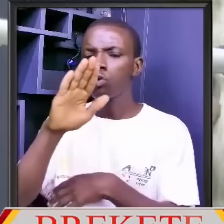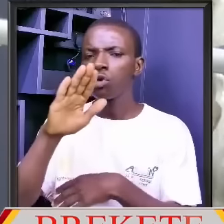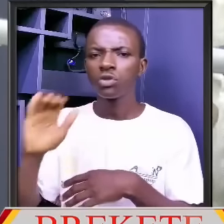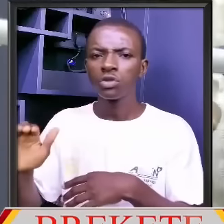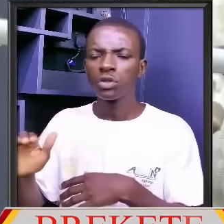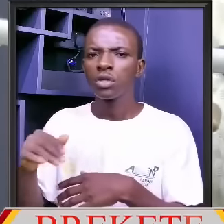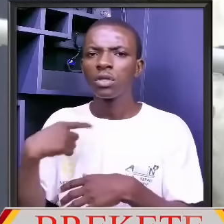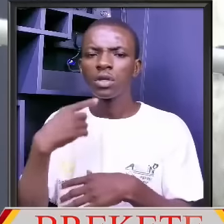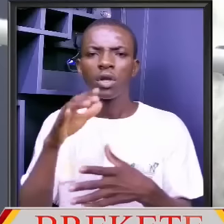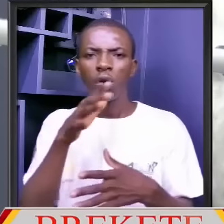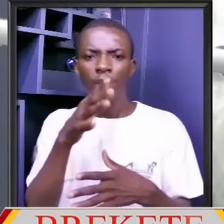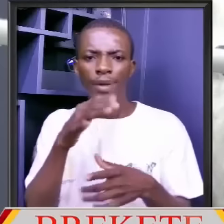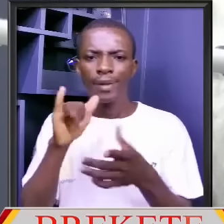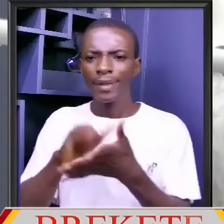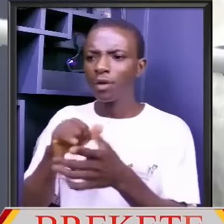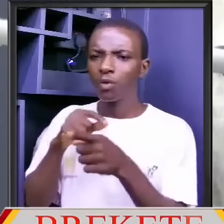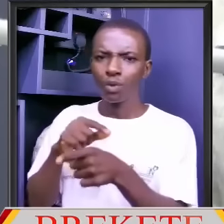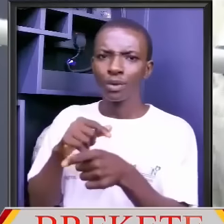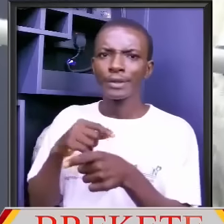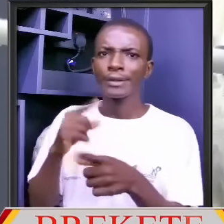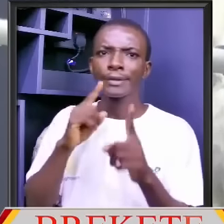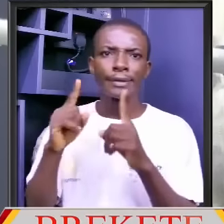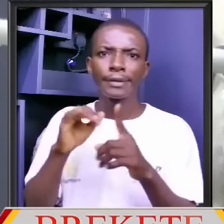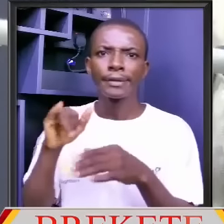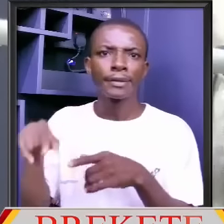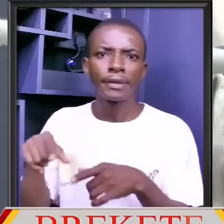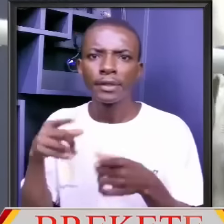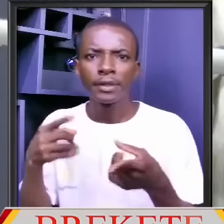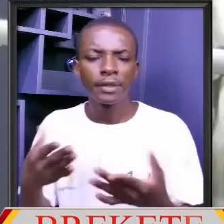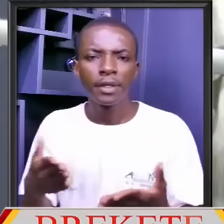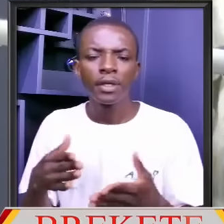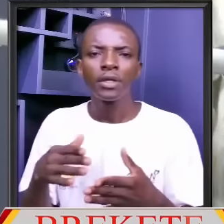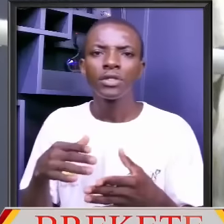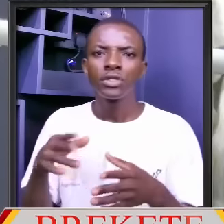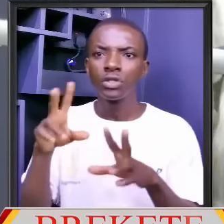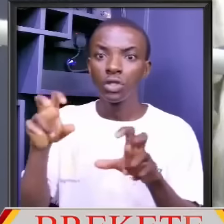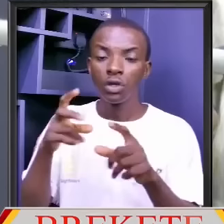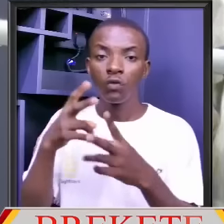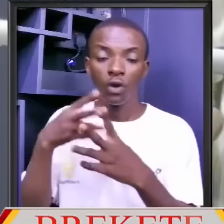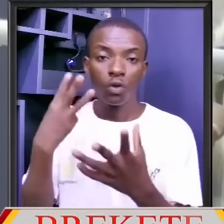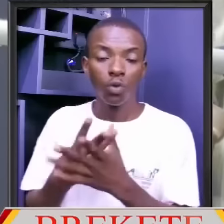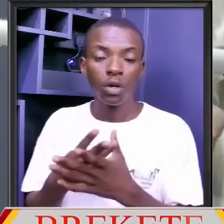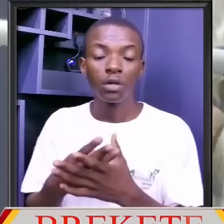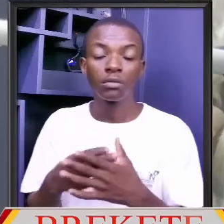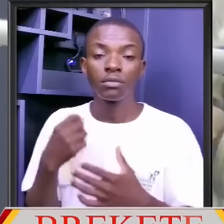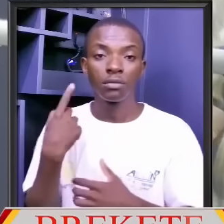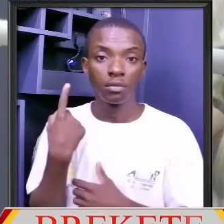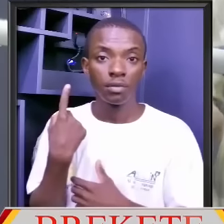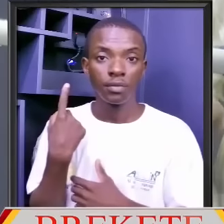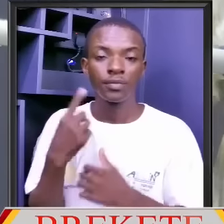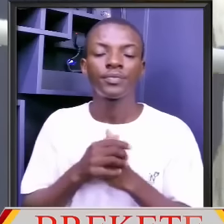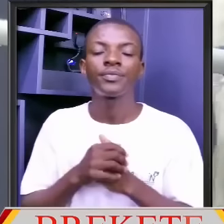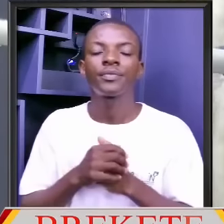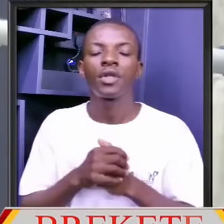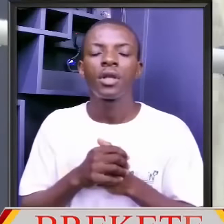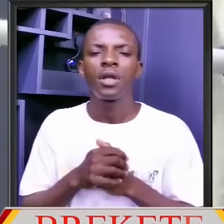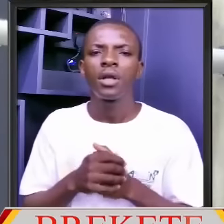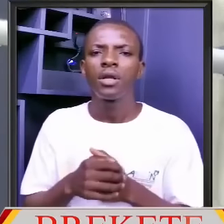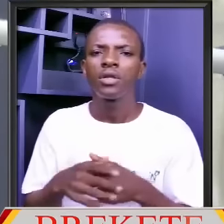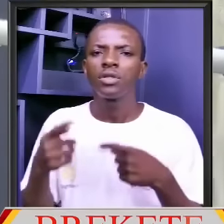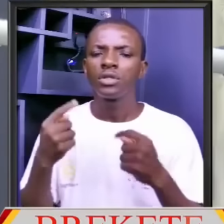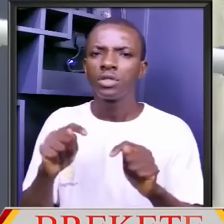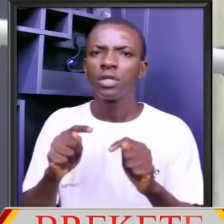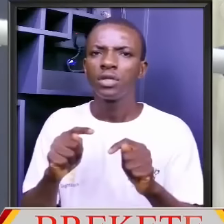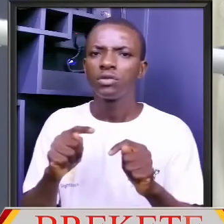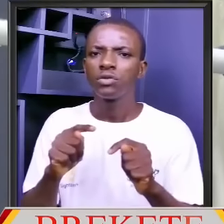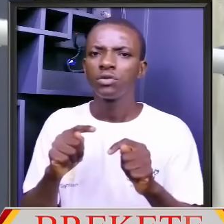go hear mother go tell say that one, as he talks say this thing now, make una check and where. I don't know whether I understand. Make we